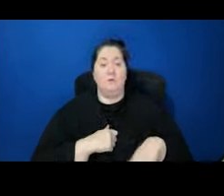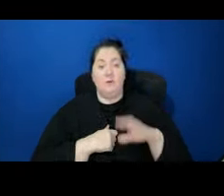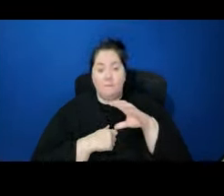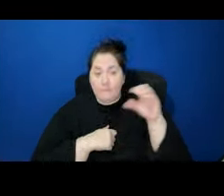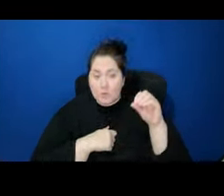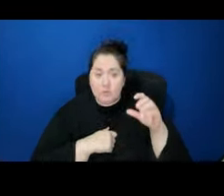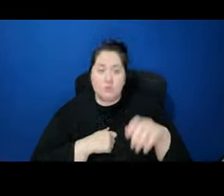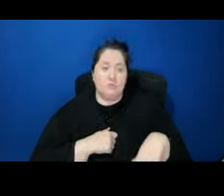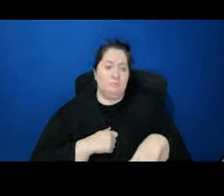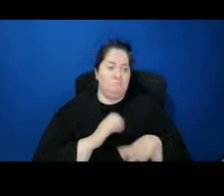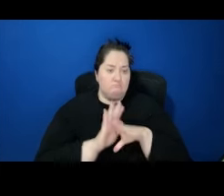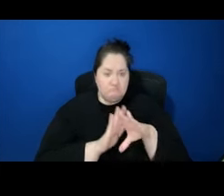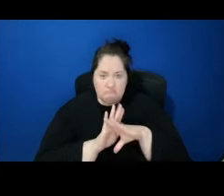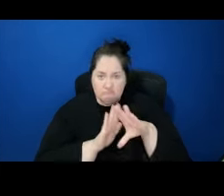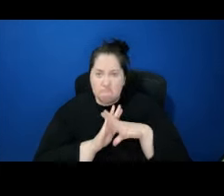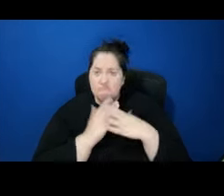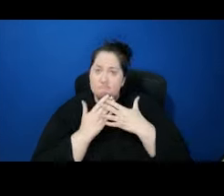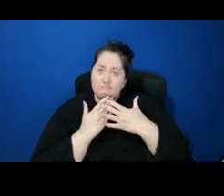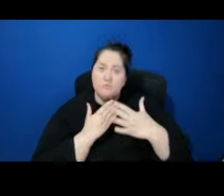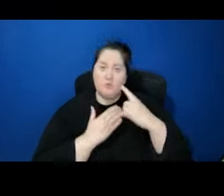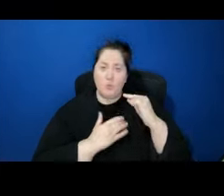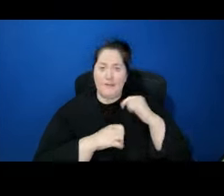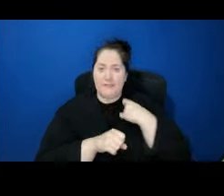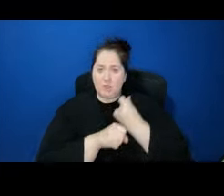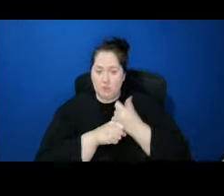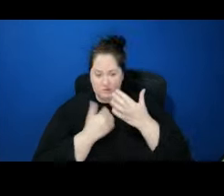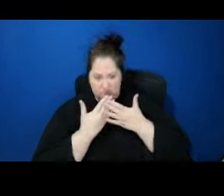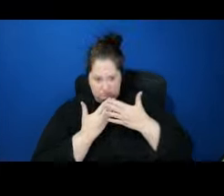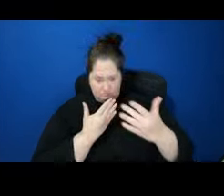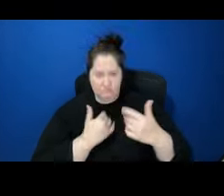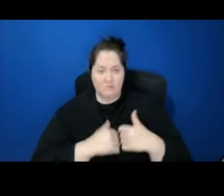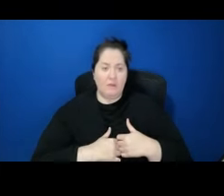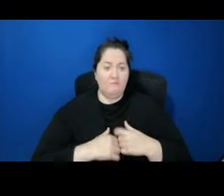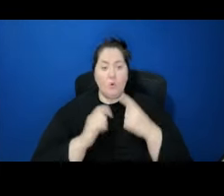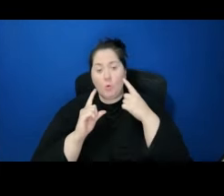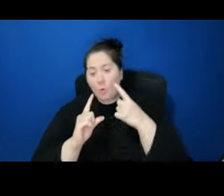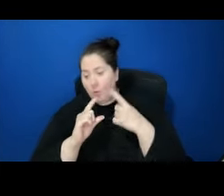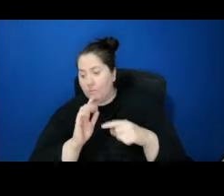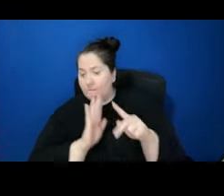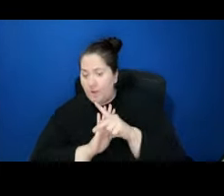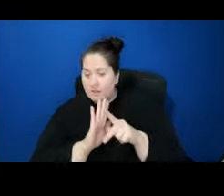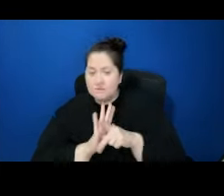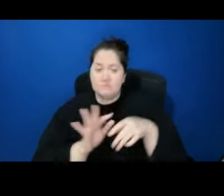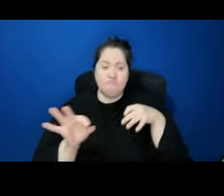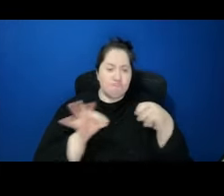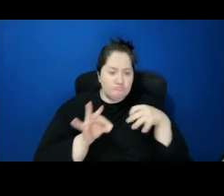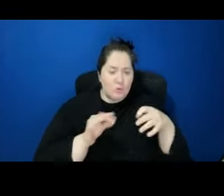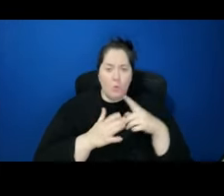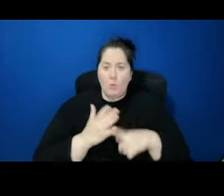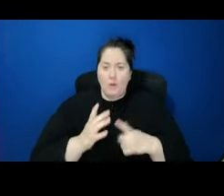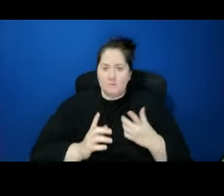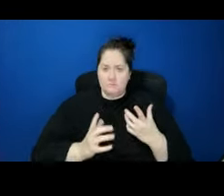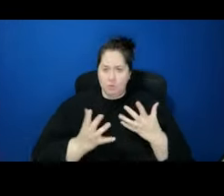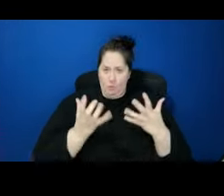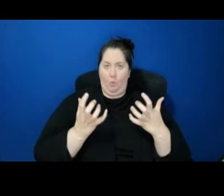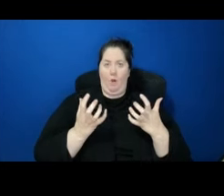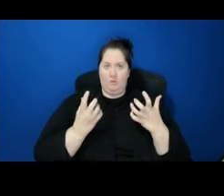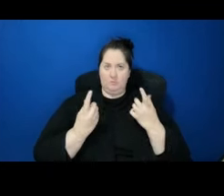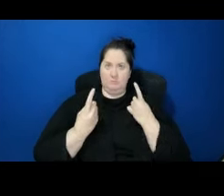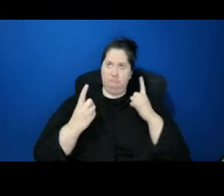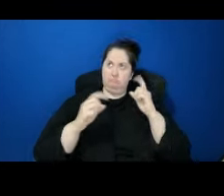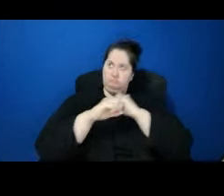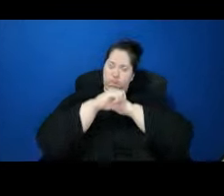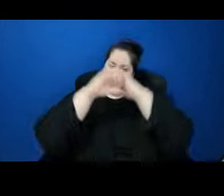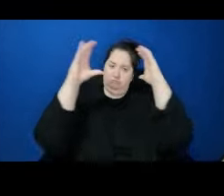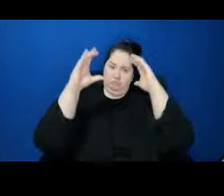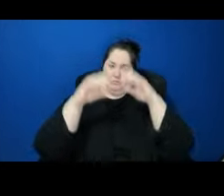beyond. It is has a series of goals and policies that describe what we're trying to achieve, but it's also implemented through the description